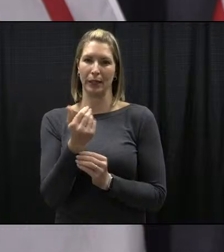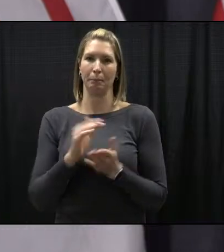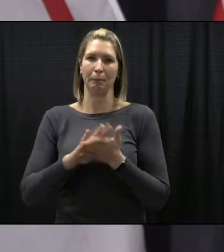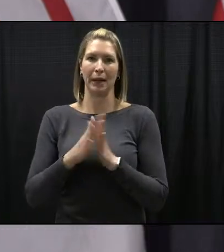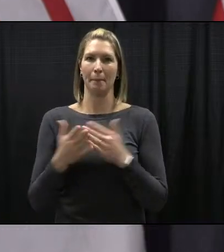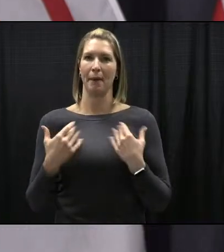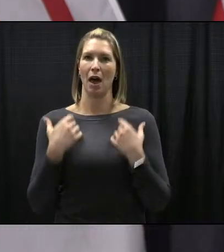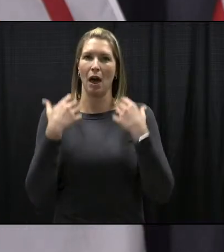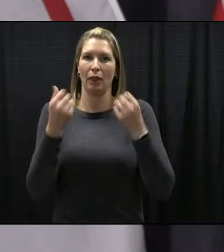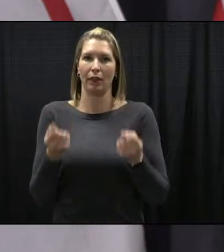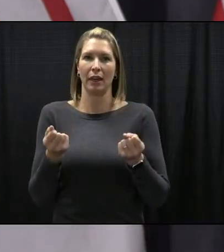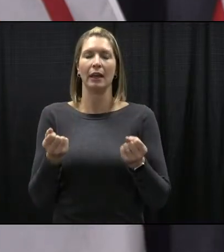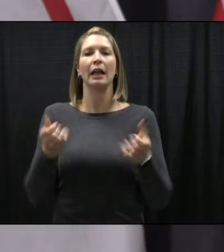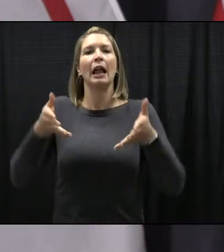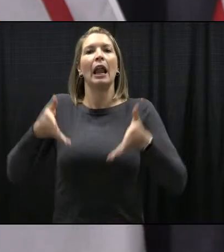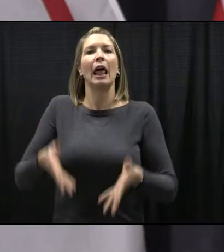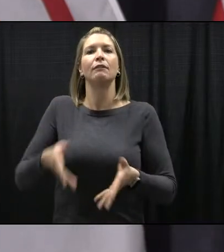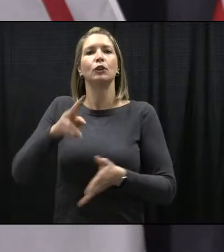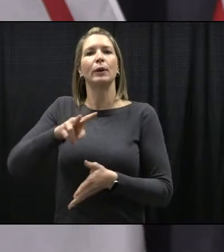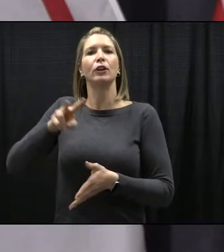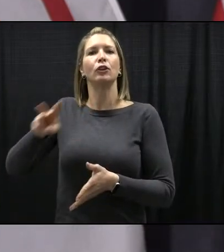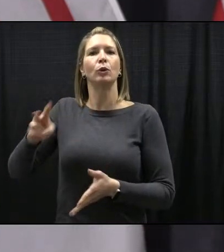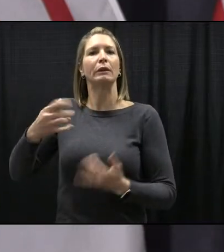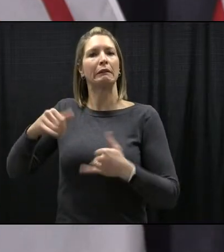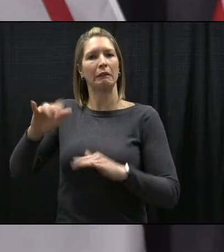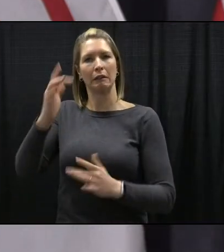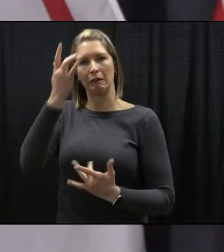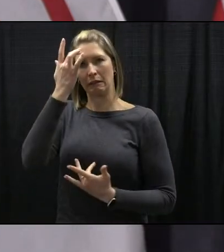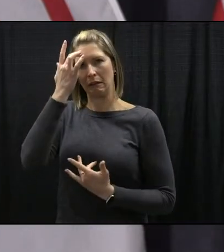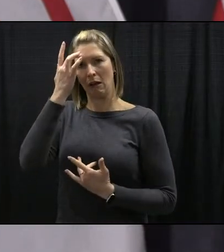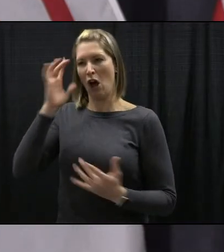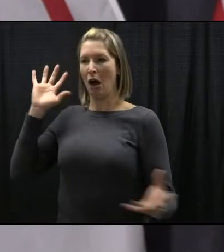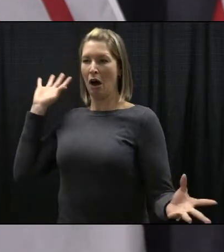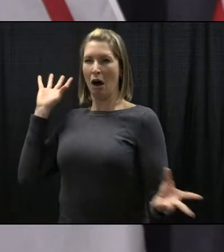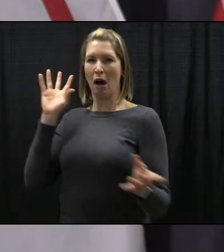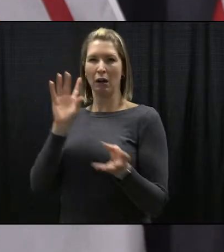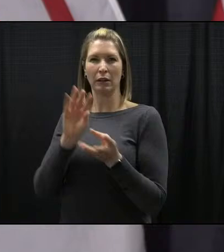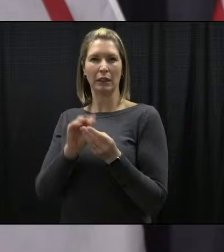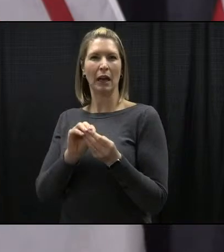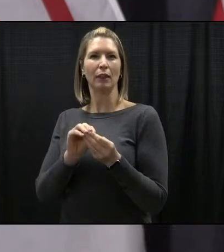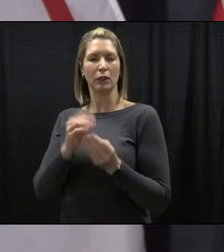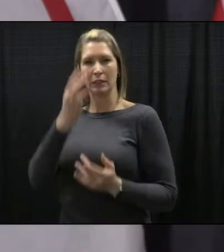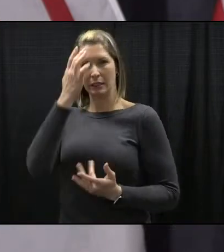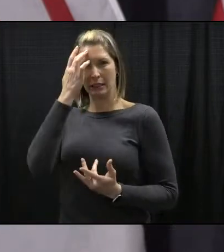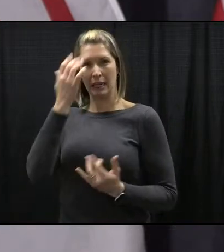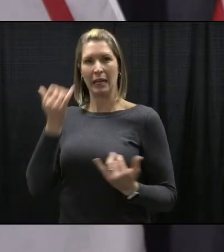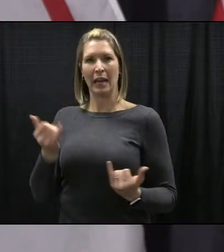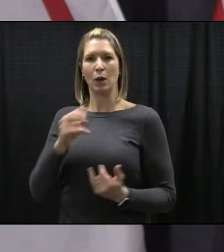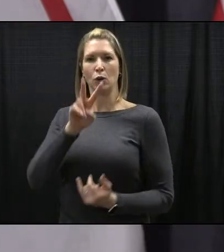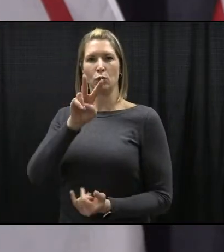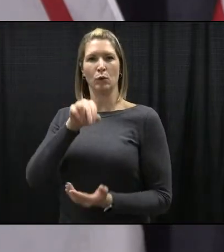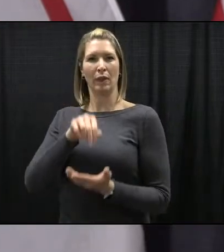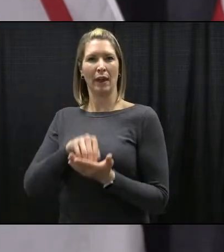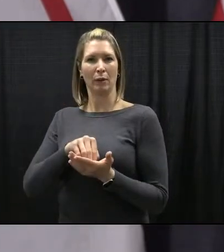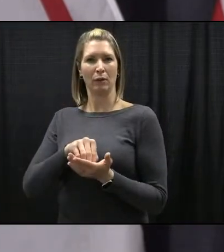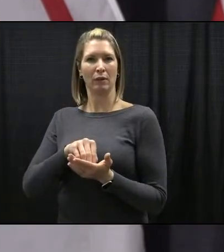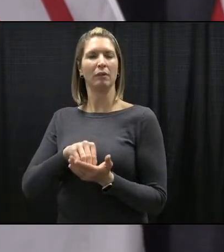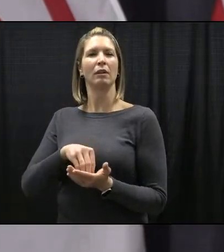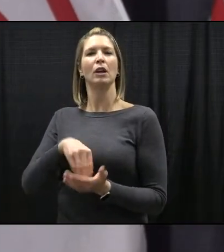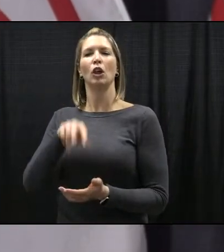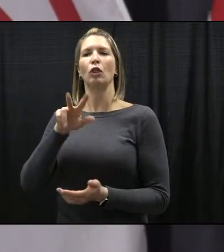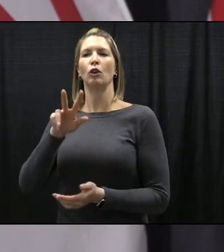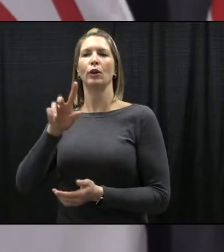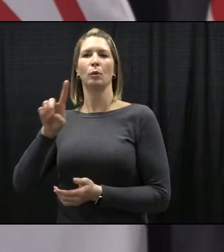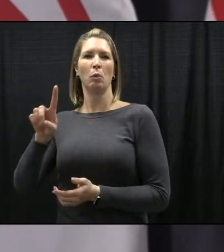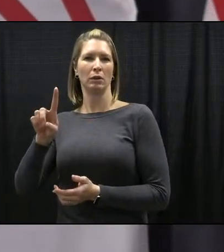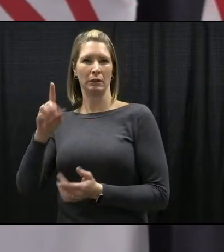active cases in the province, and the total number of cases for our province in total right now is 2,031. No